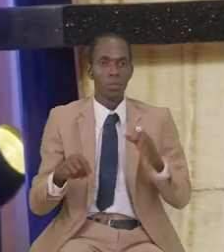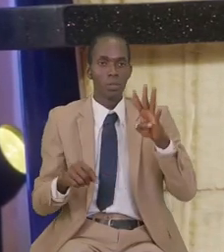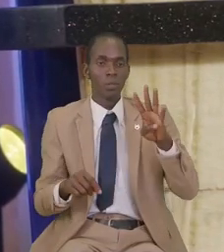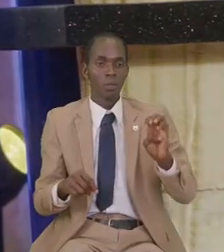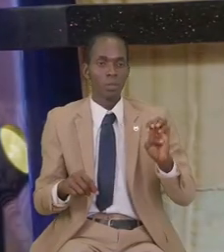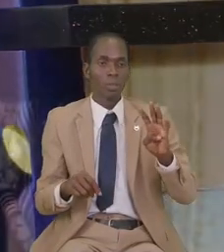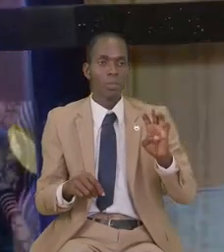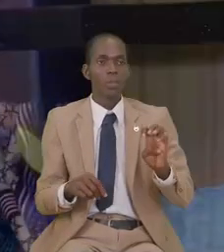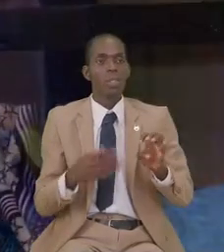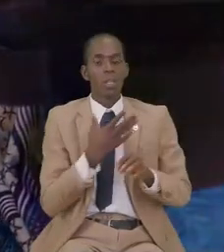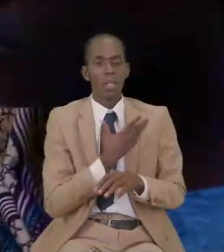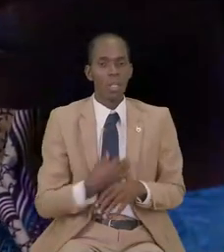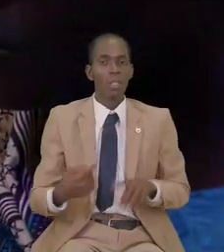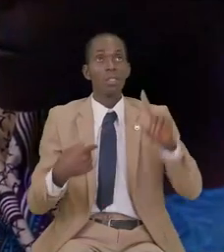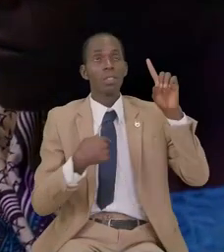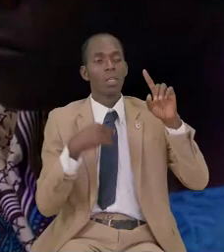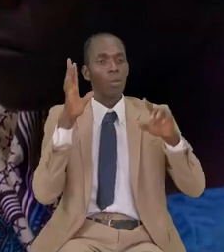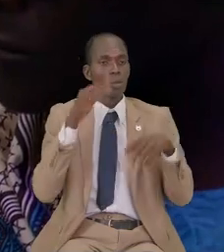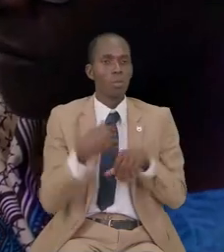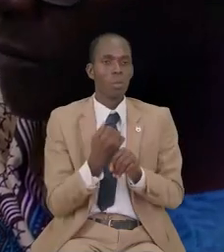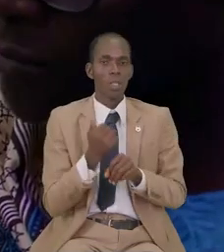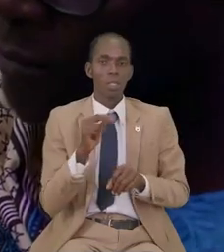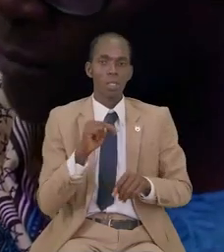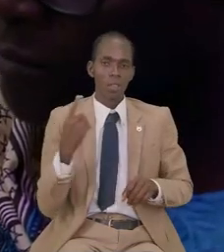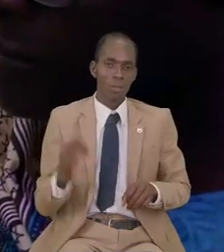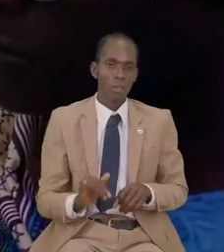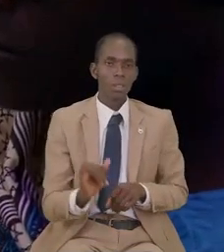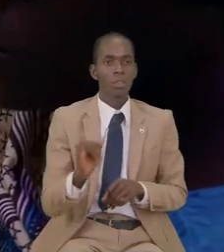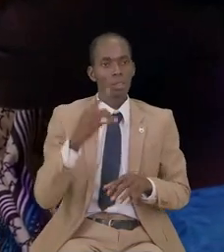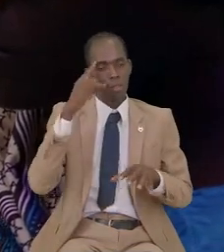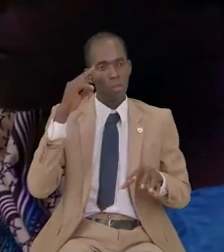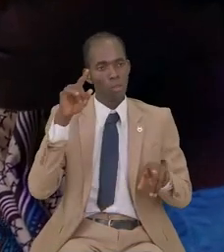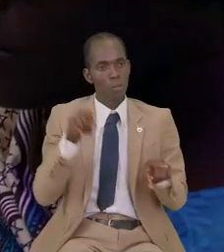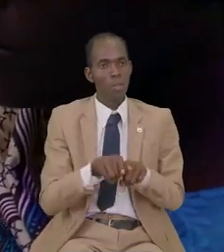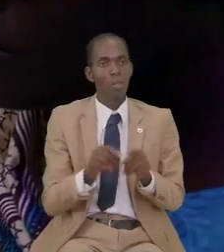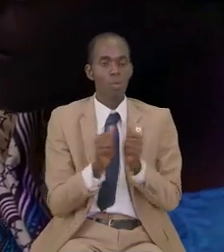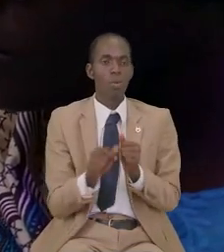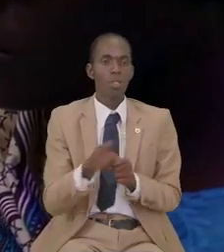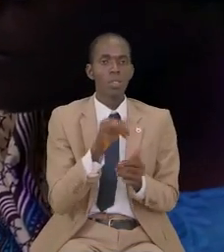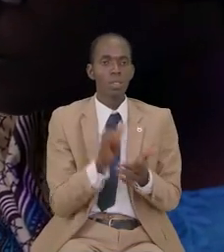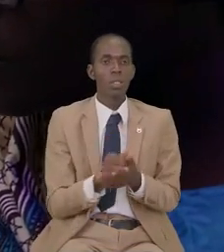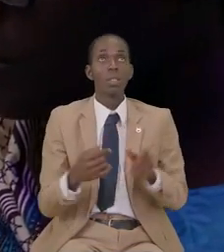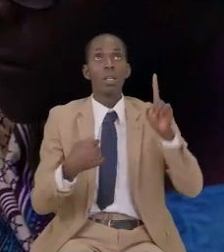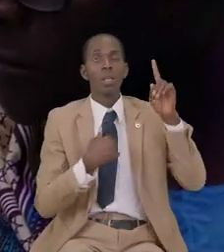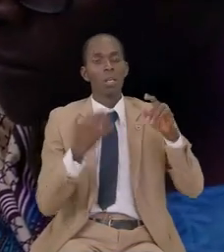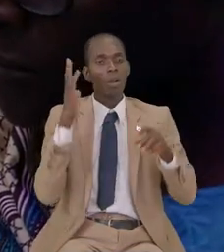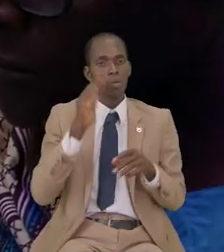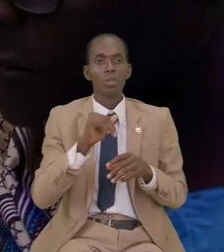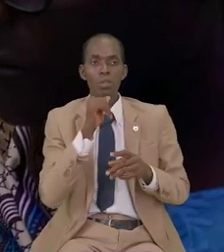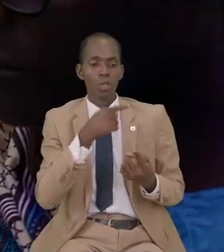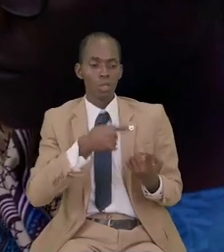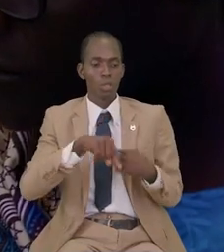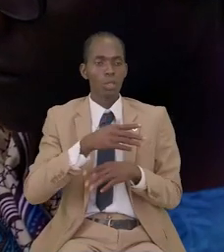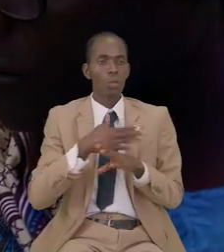it says, and I will make an everlasting covenant with them, that I will not turn away from them to